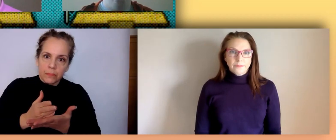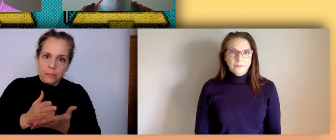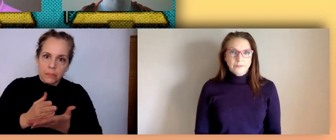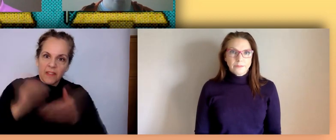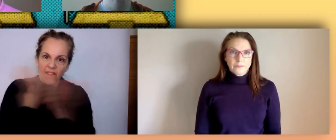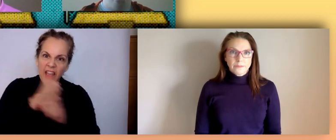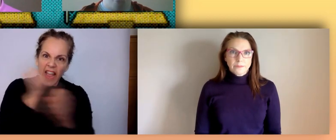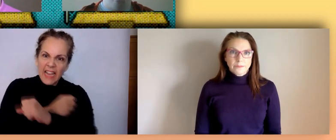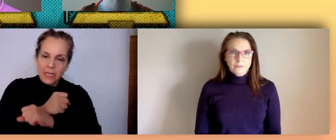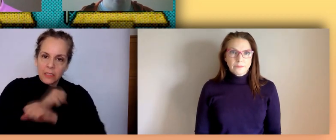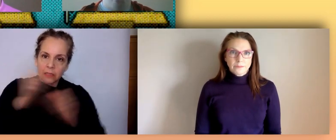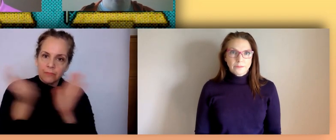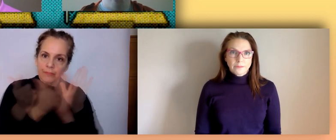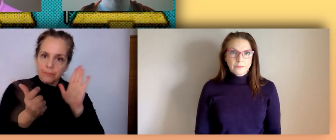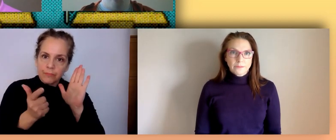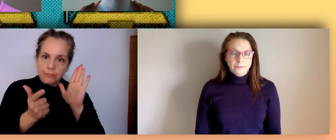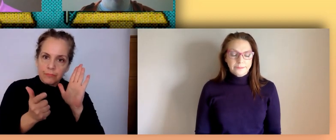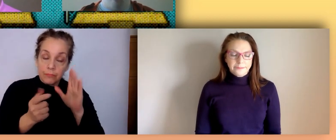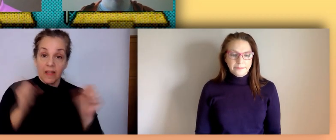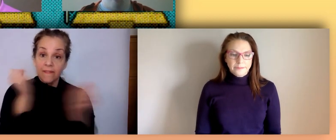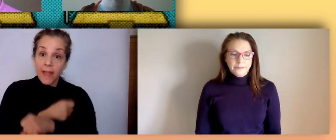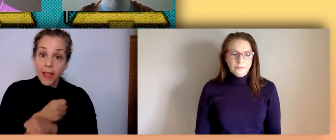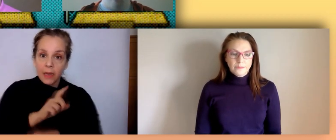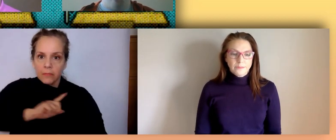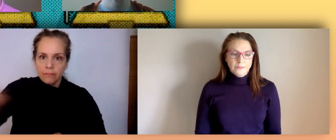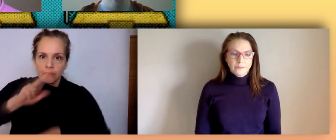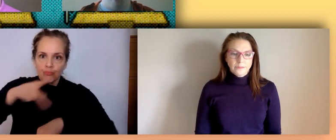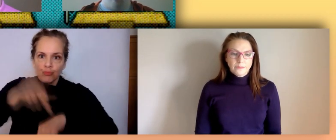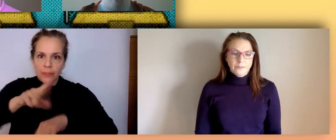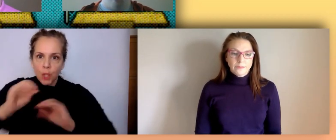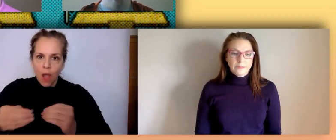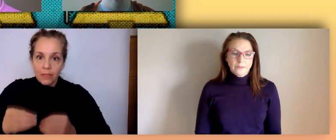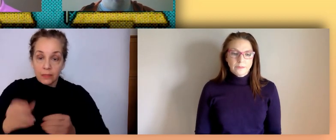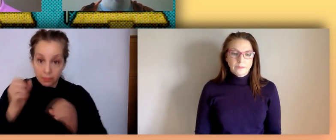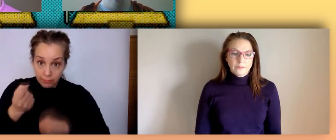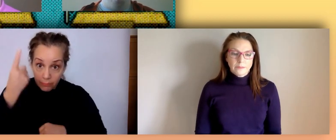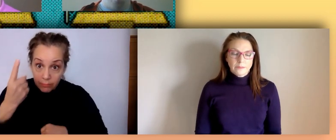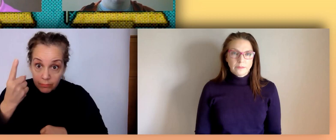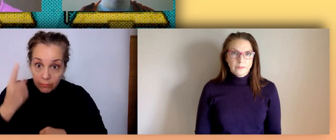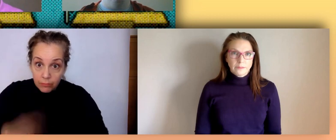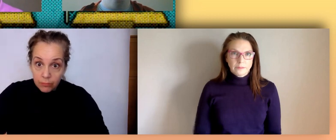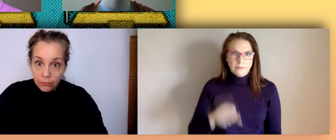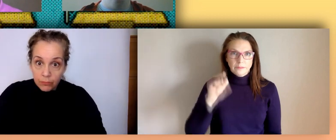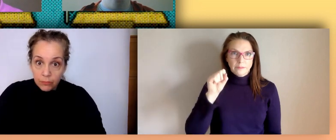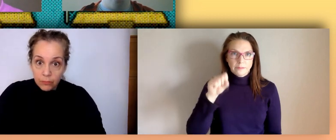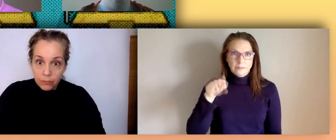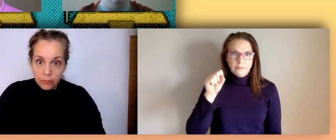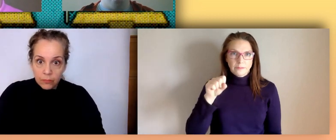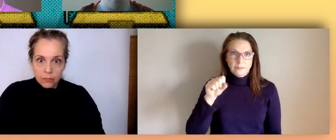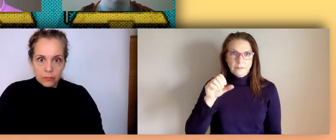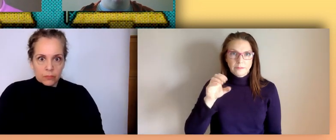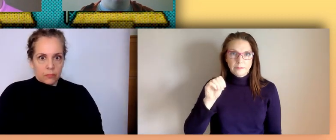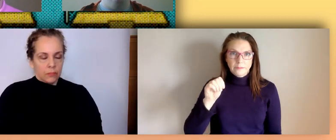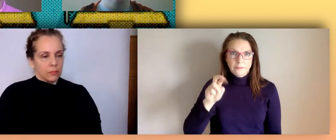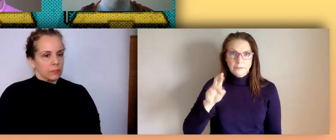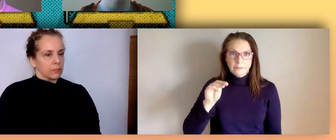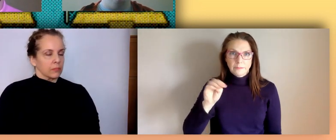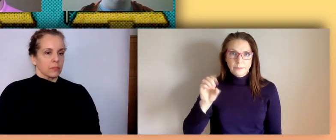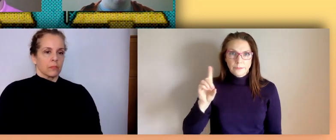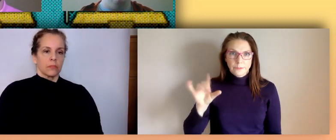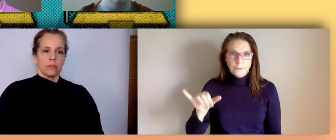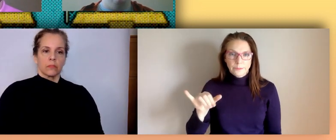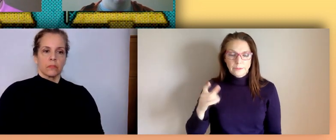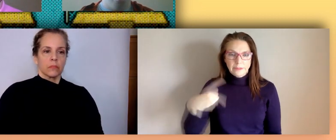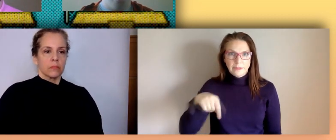No fighting in my class, otherwise you could just march yourself down to the principal's office. Do I make myself clear? Yes, Yes, Mr. Moody.